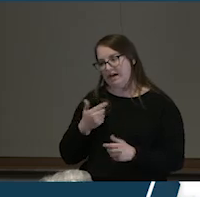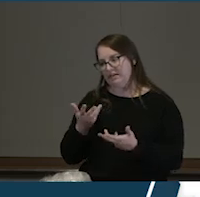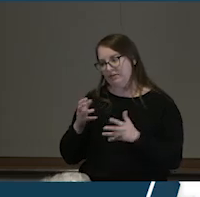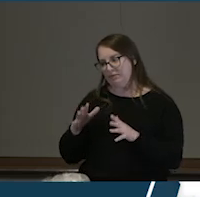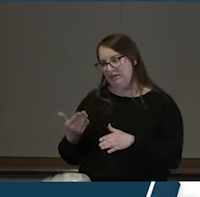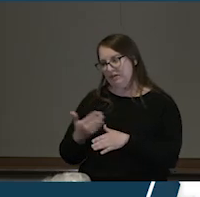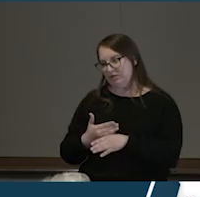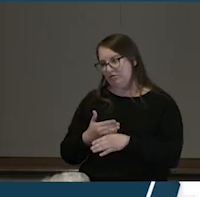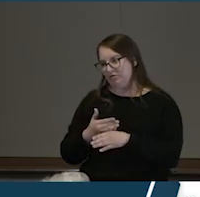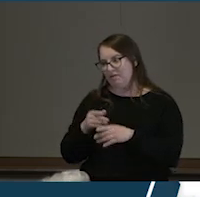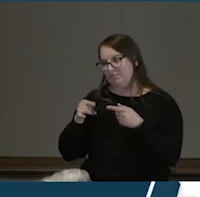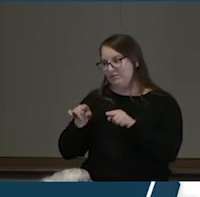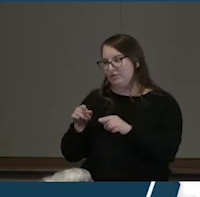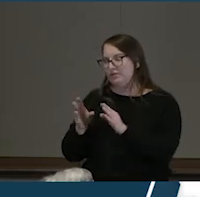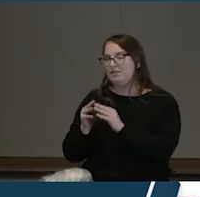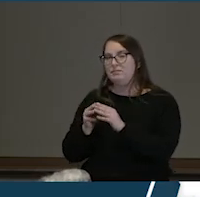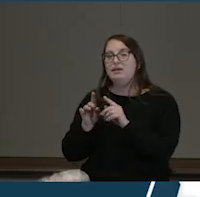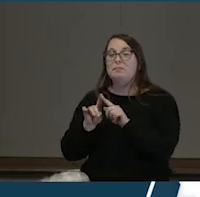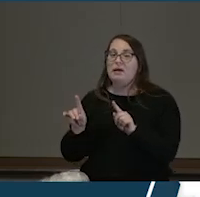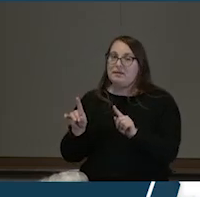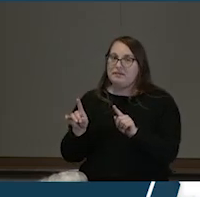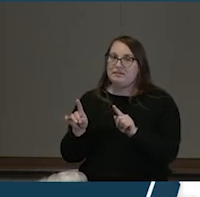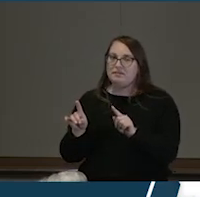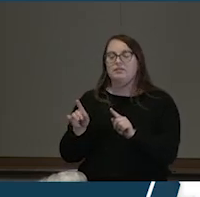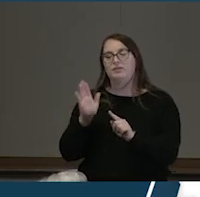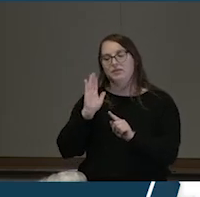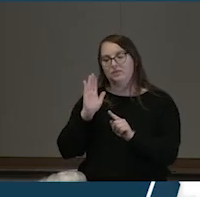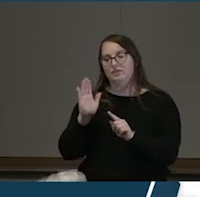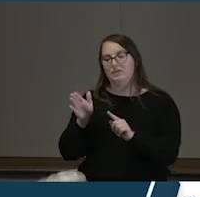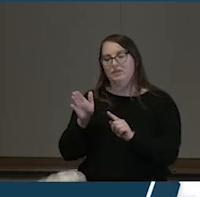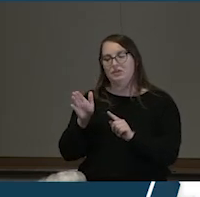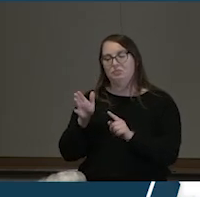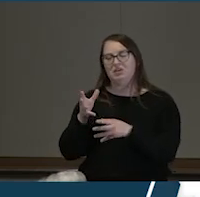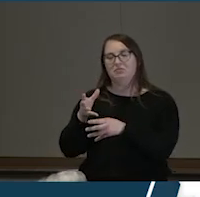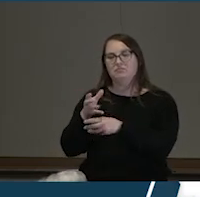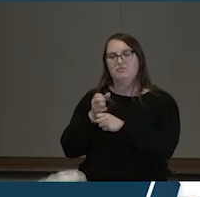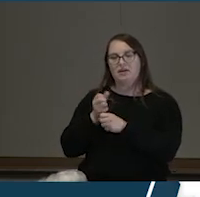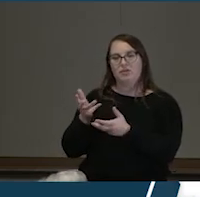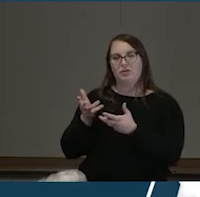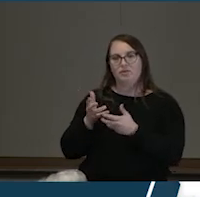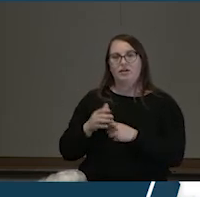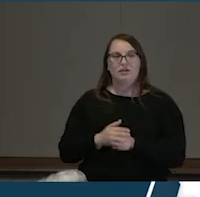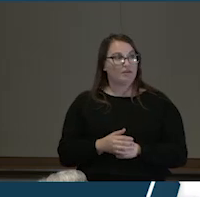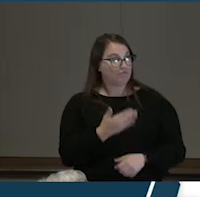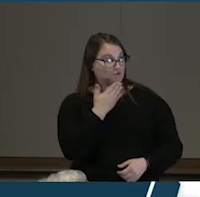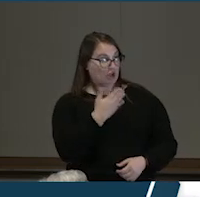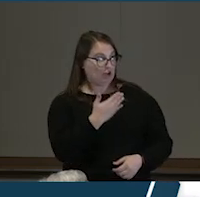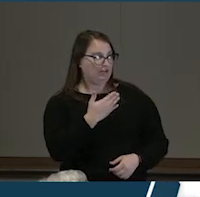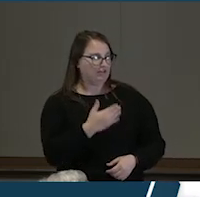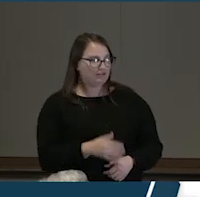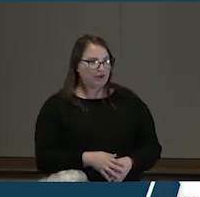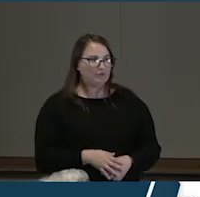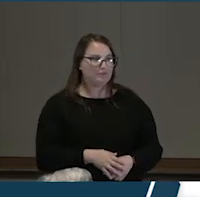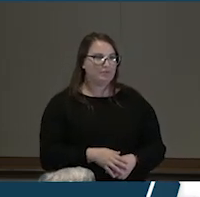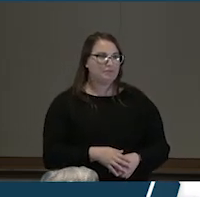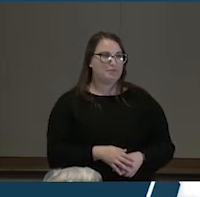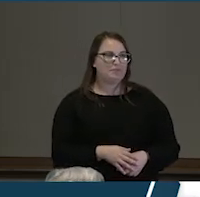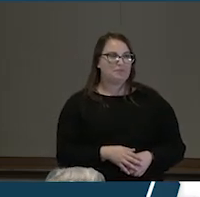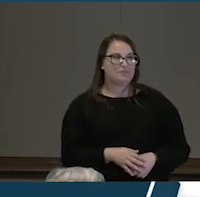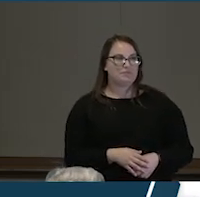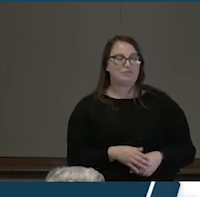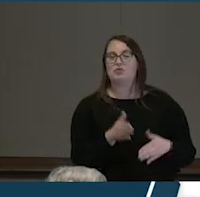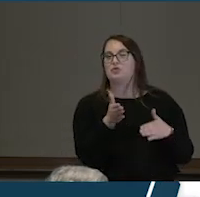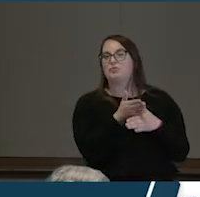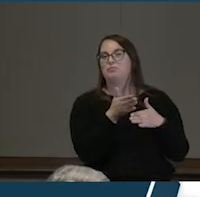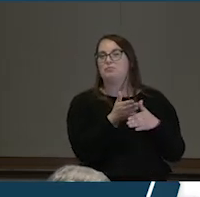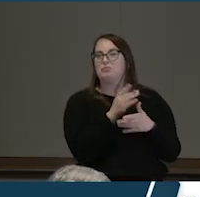don't have to talk to me today. And he's like, no. He goes, you're going to get what you want. And I go, oh, good. And so a mutual friend said to